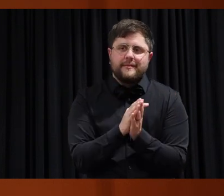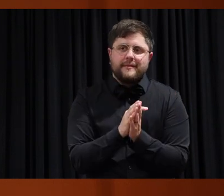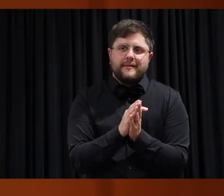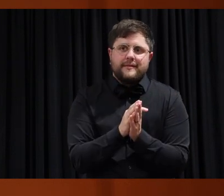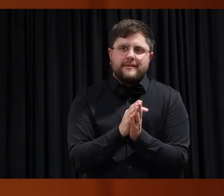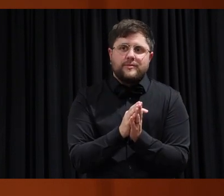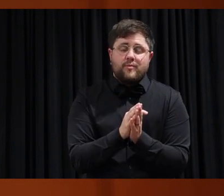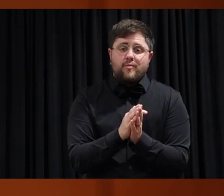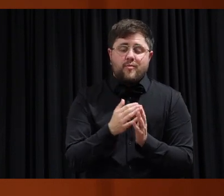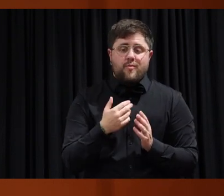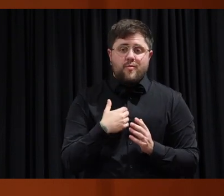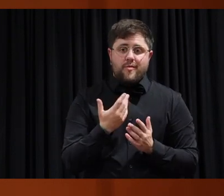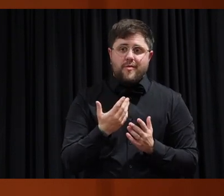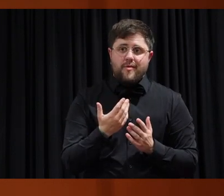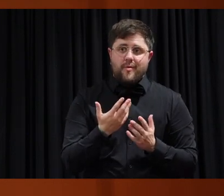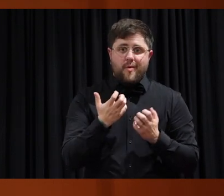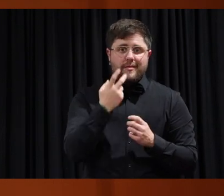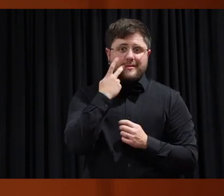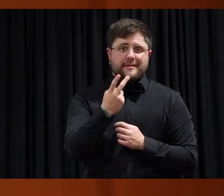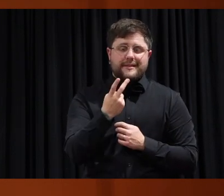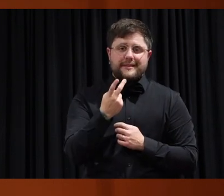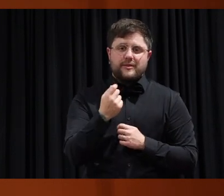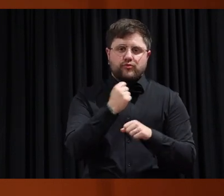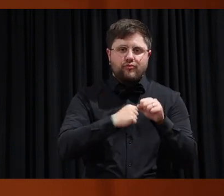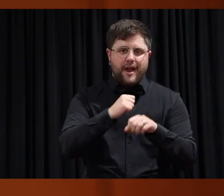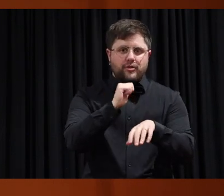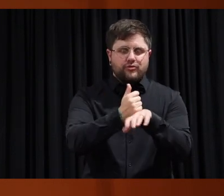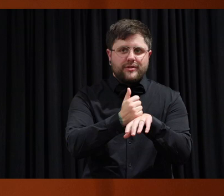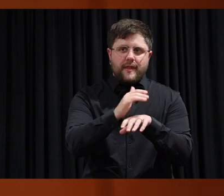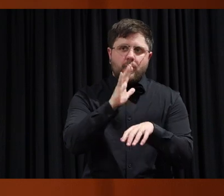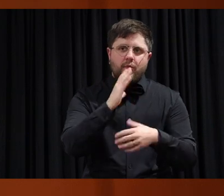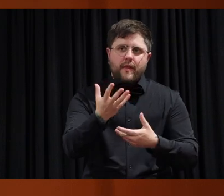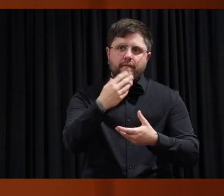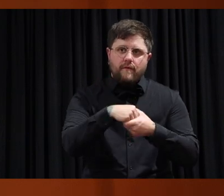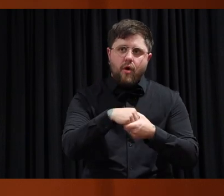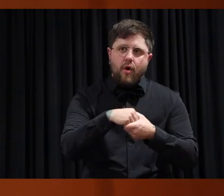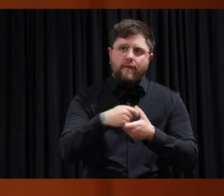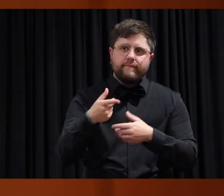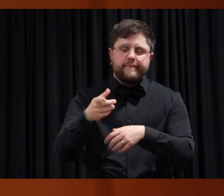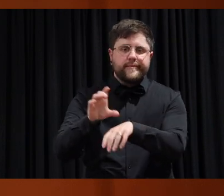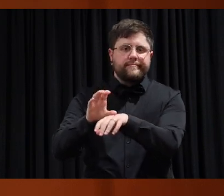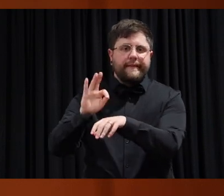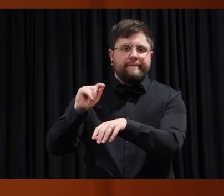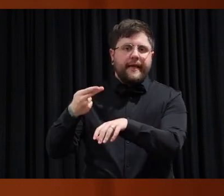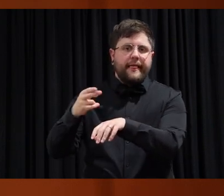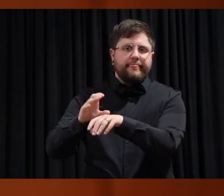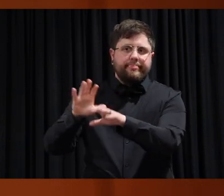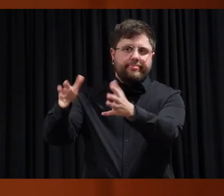like to see is a strategy that would hopefully involve perhaps the faith-based institutions that can